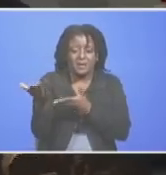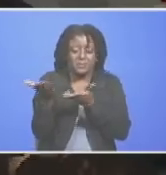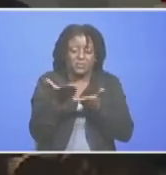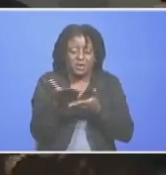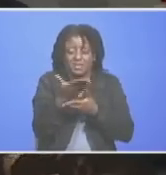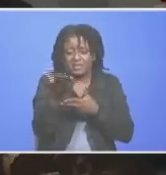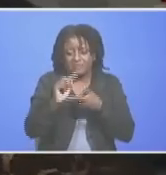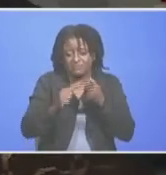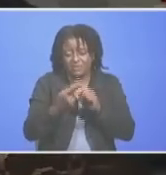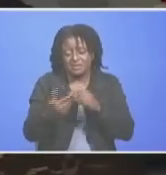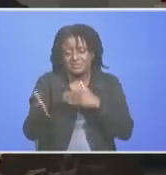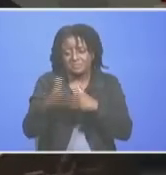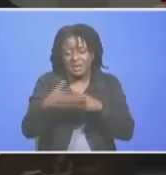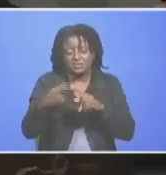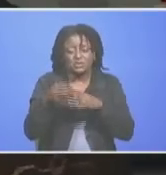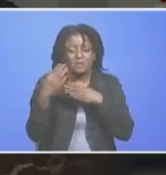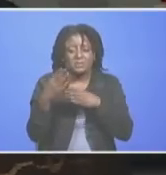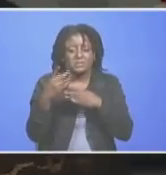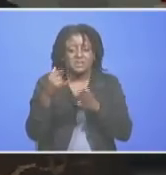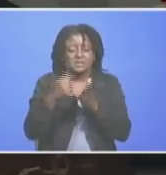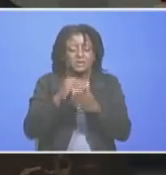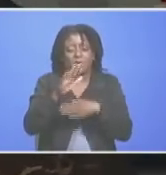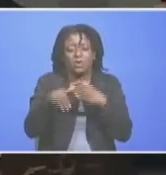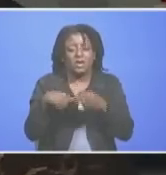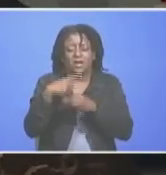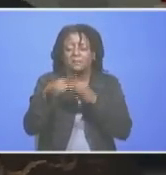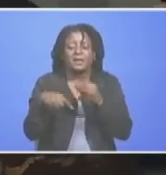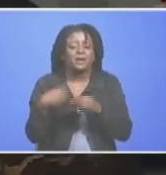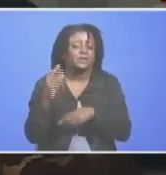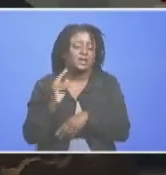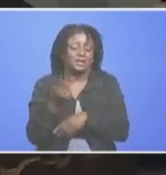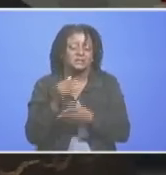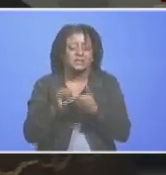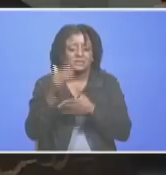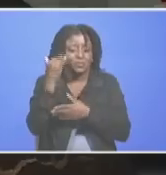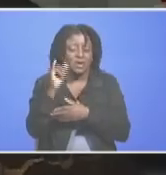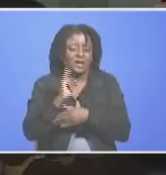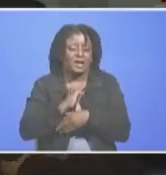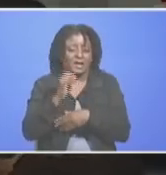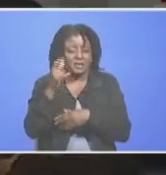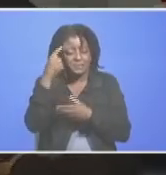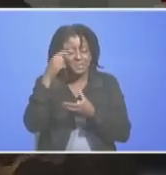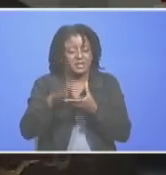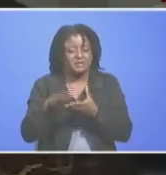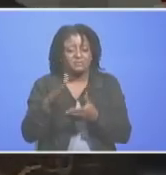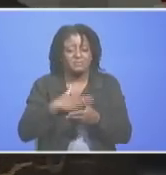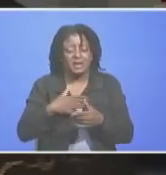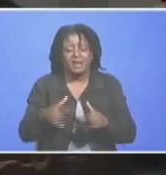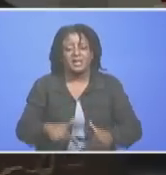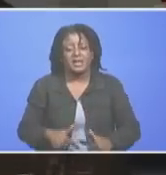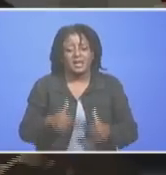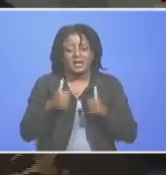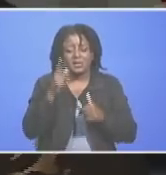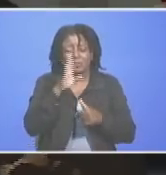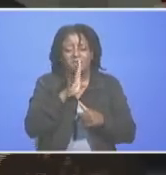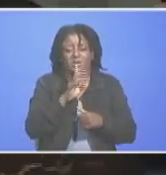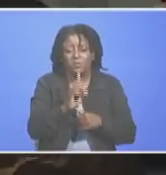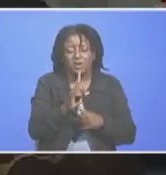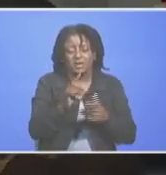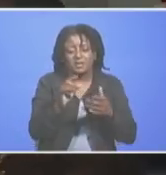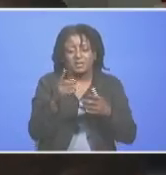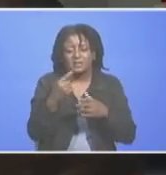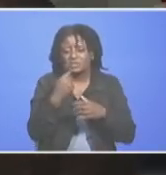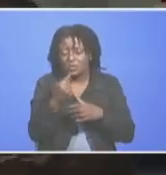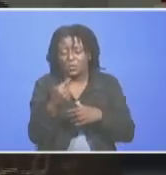about us. And that's why I believe that my life would be one that would be told by others.